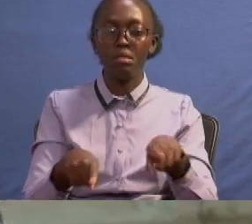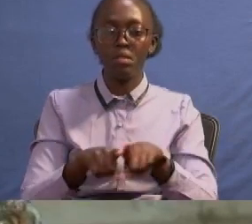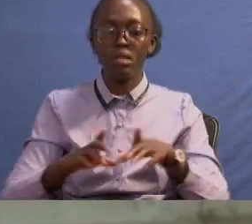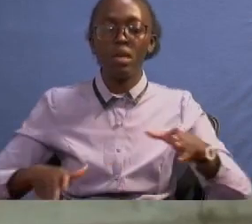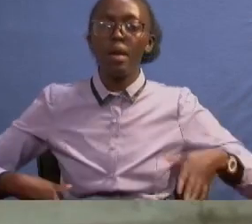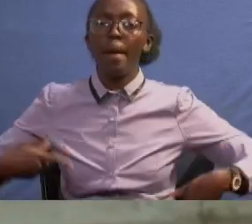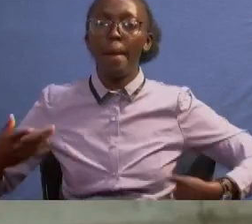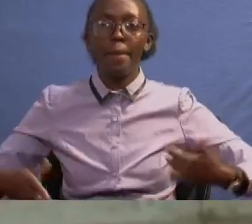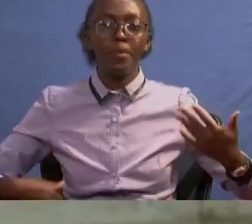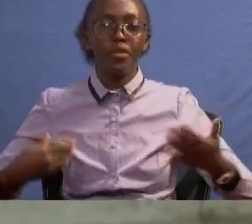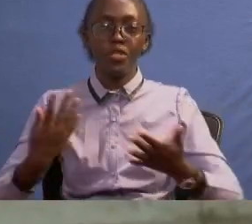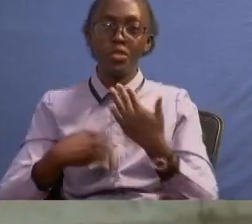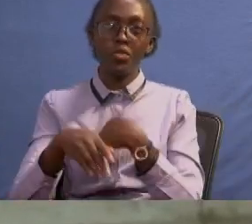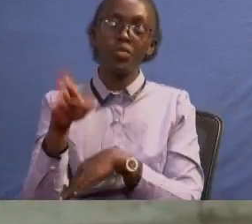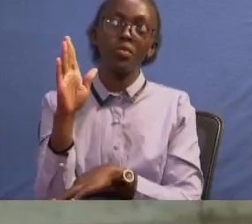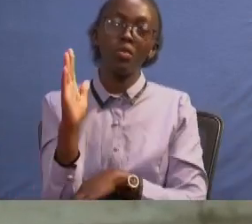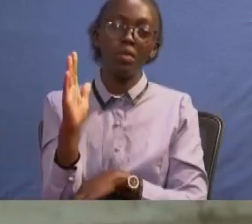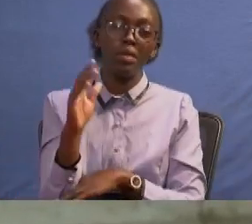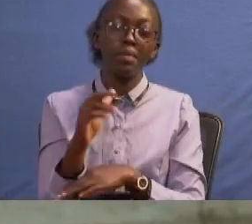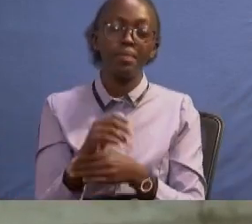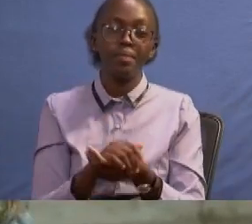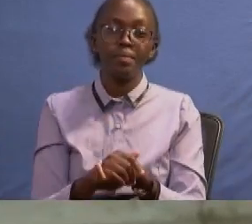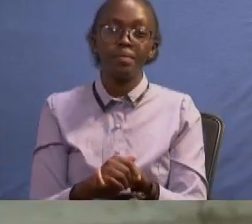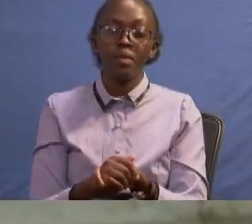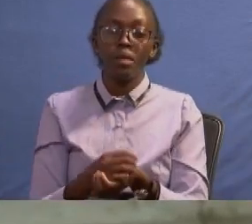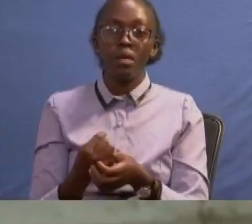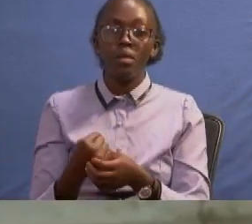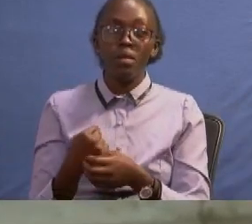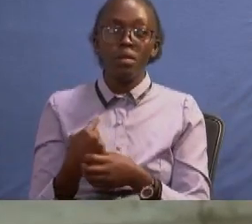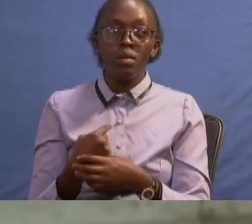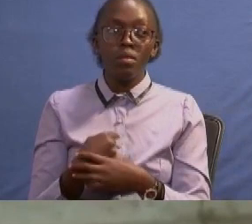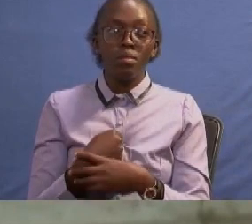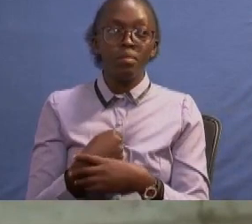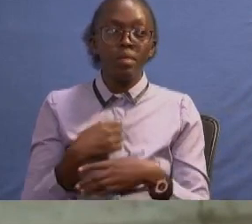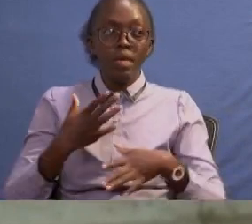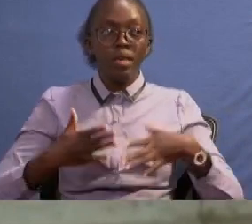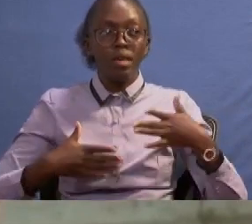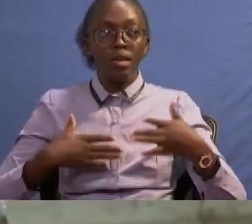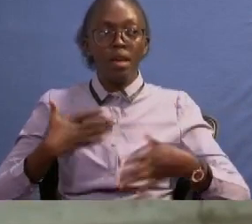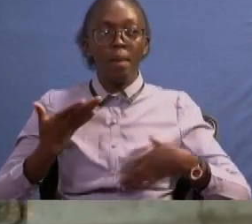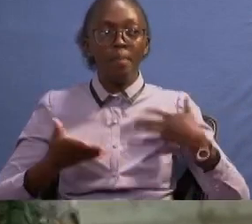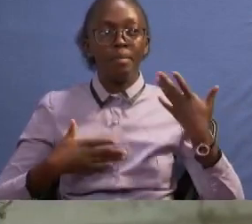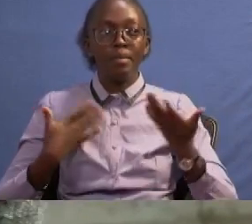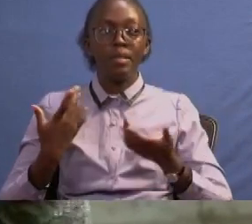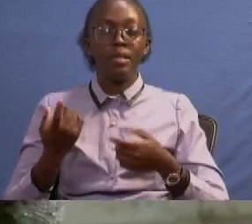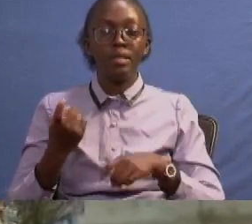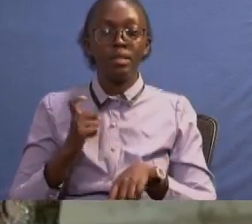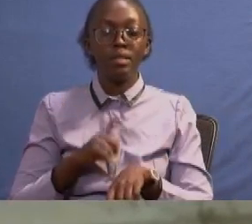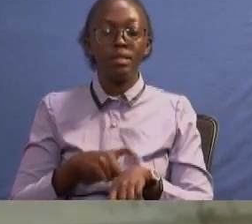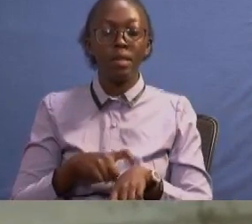God who has created him. And I was so excited when I saw